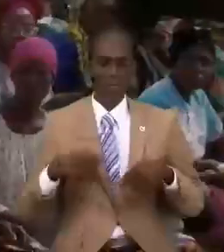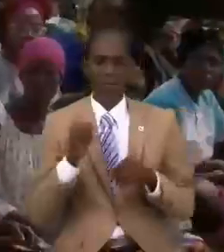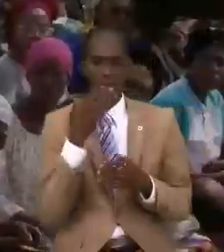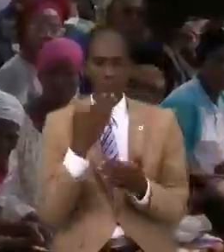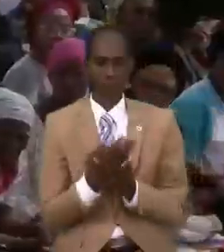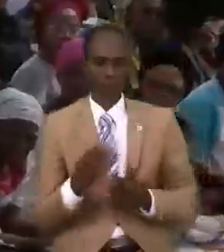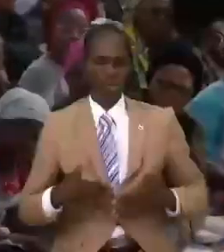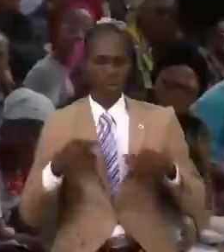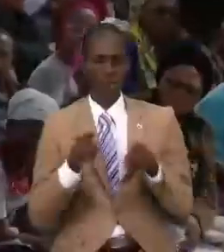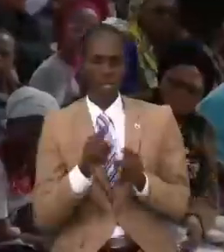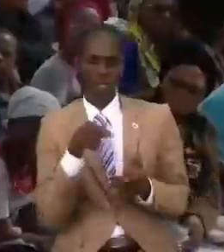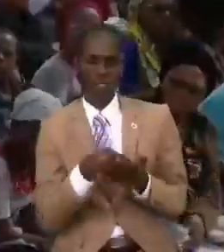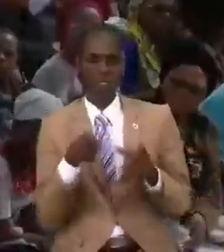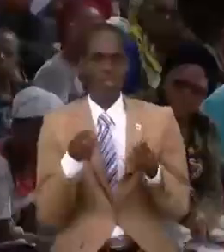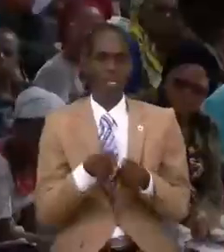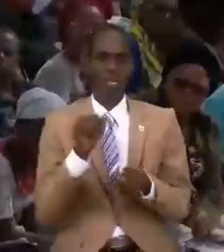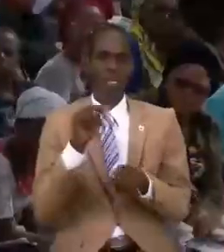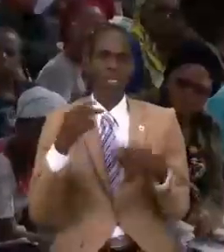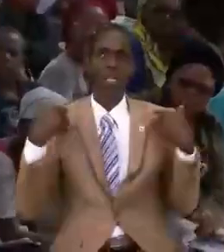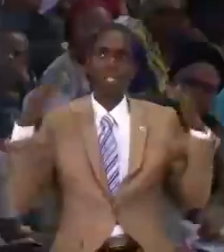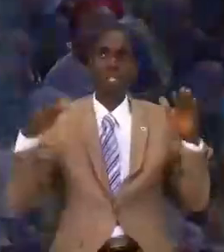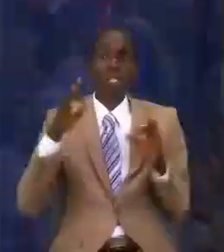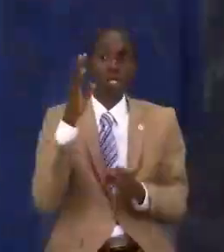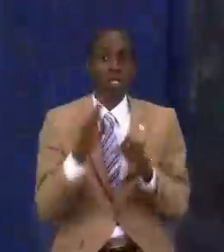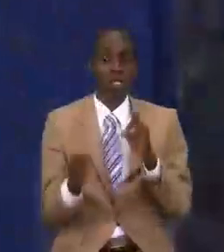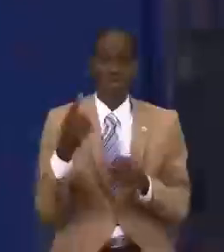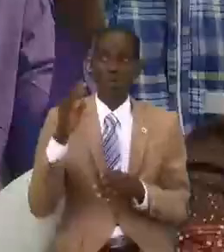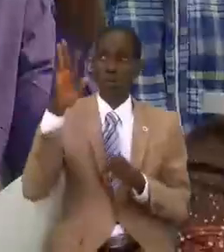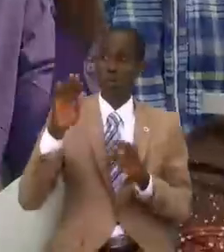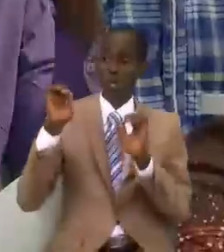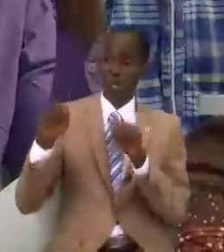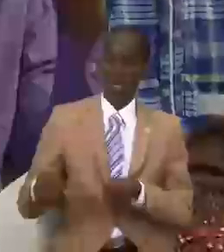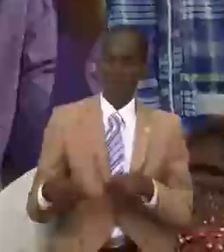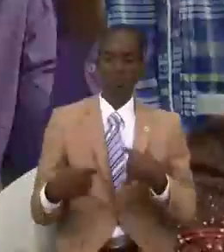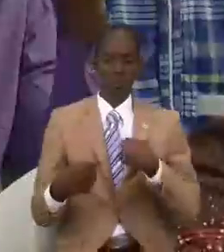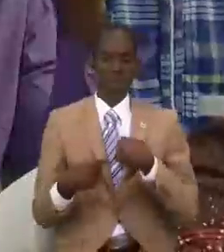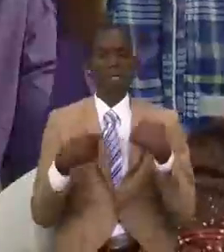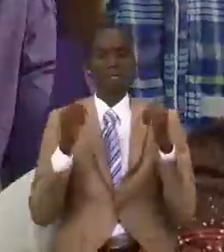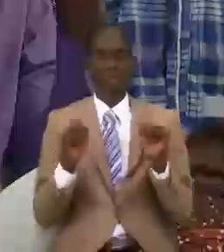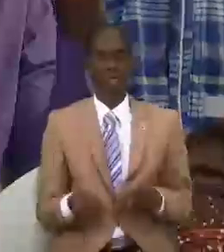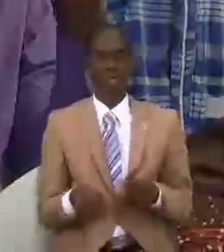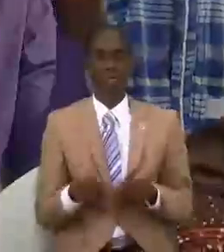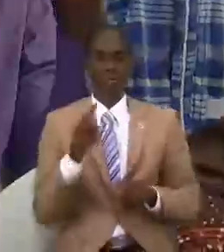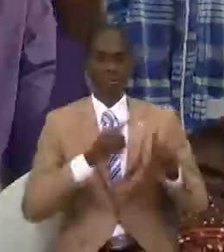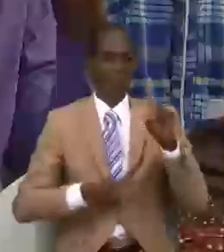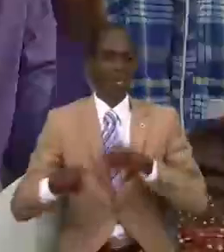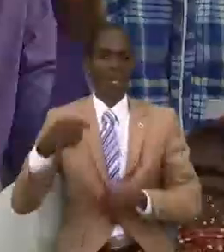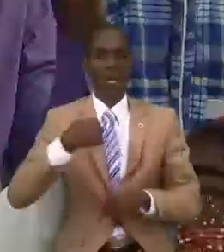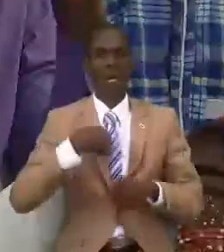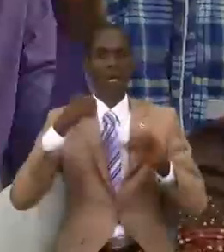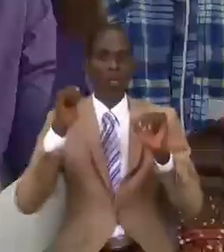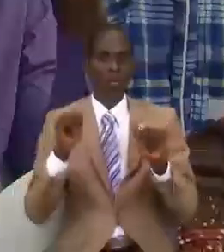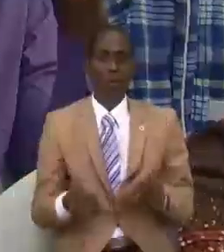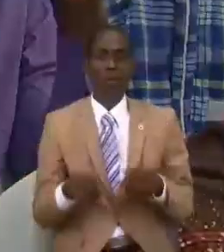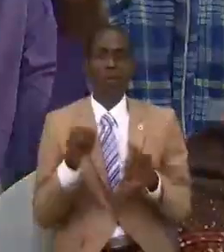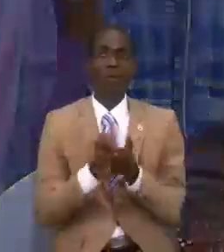can, I can. I can. That grace of God will be abundant in every life